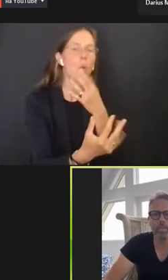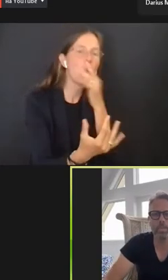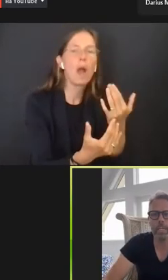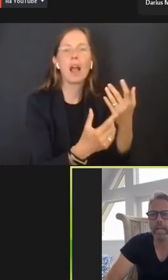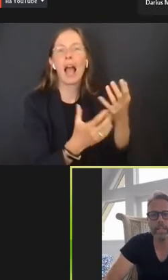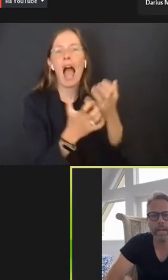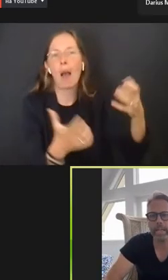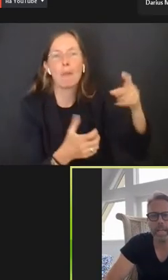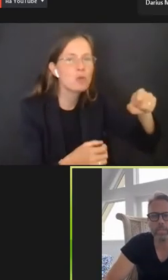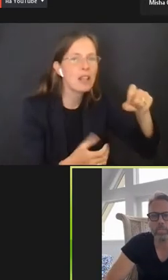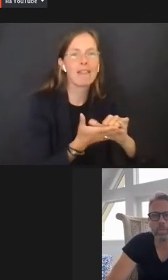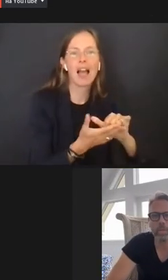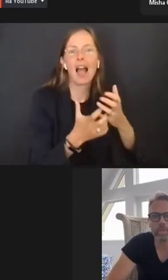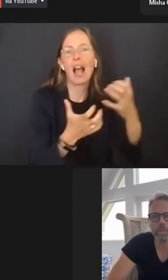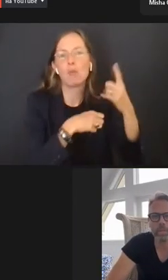called for me. And well,